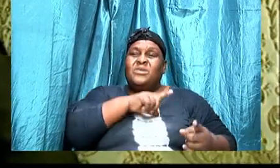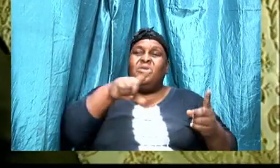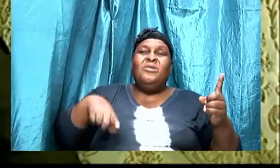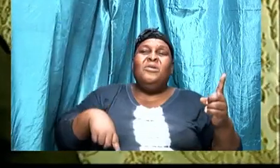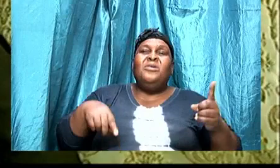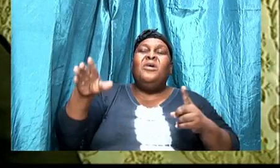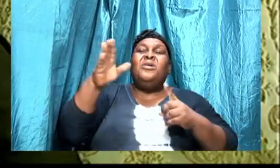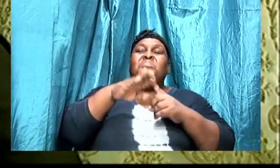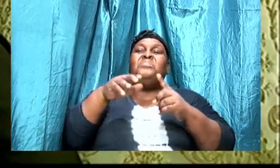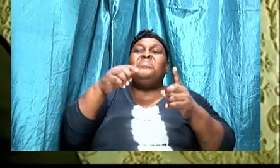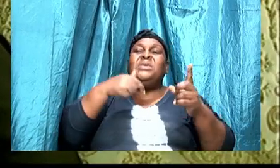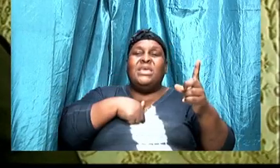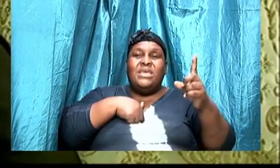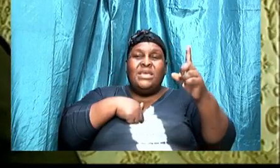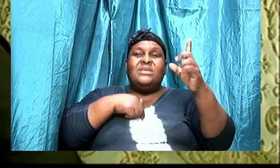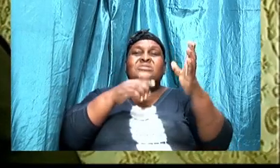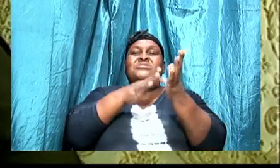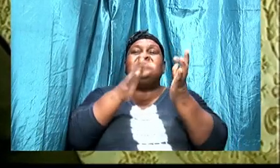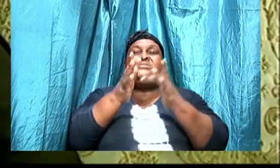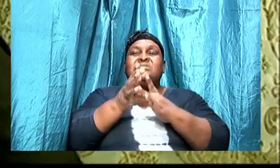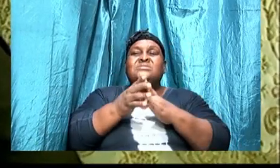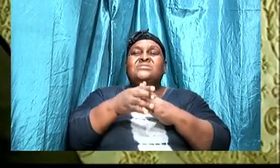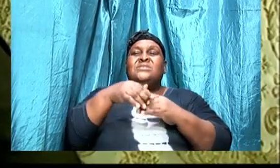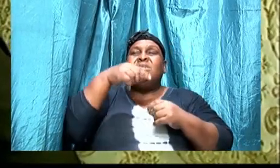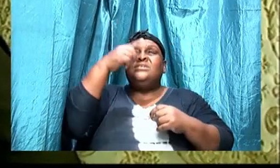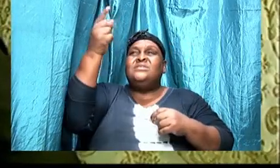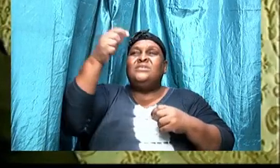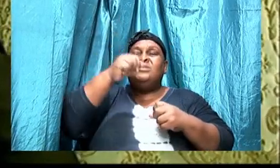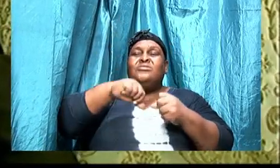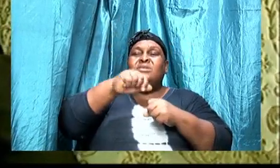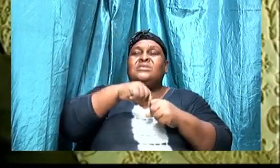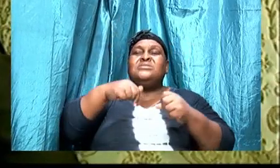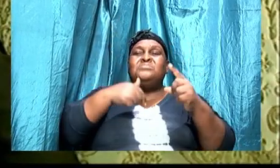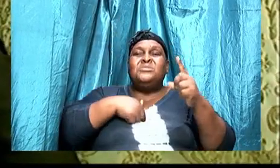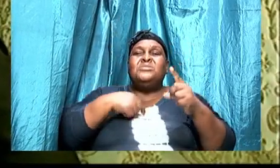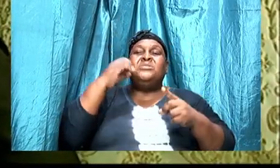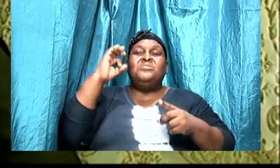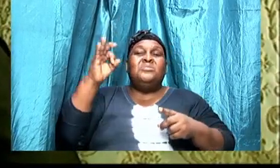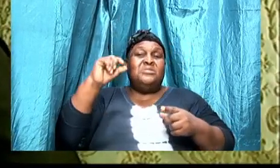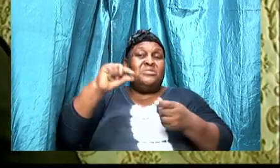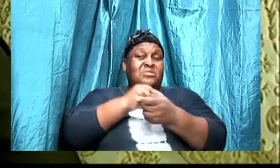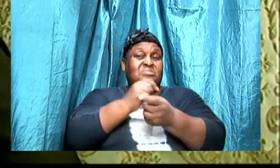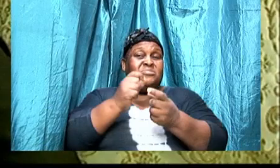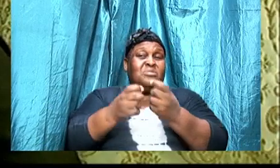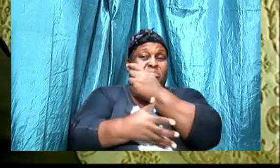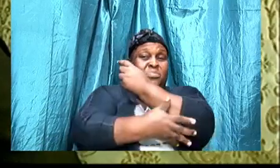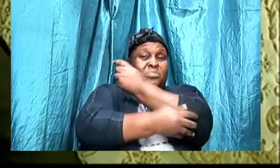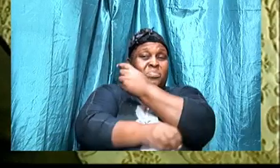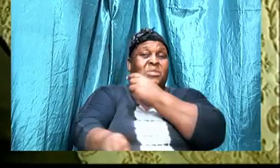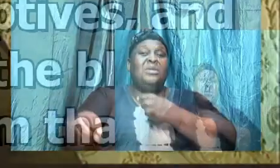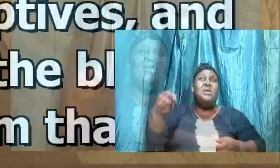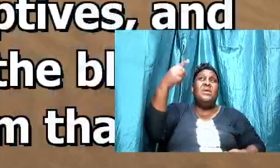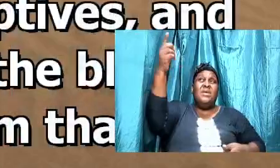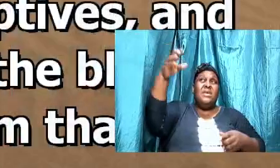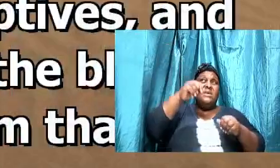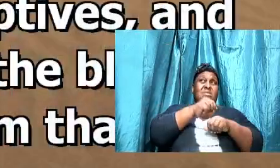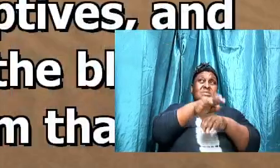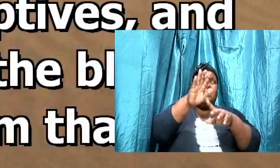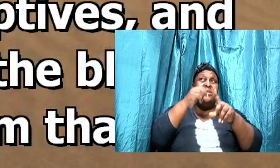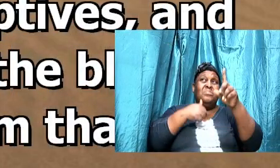me, because he has anointed me to preach the gospel to the poor. He has sent me to heal